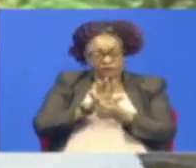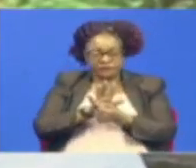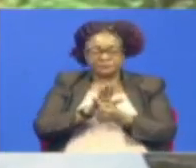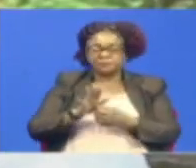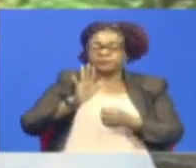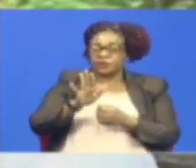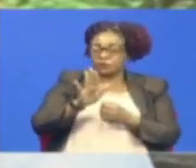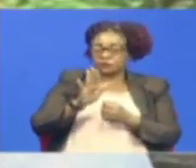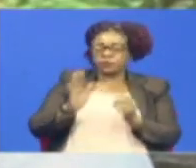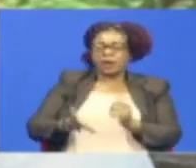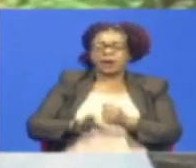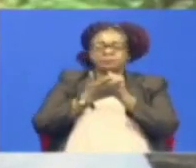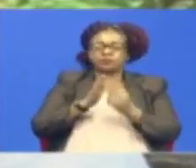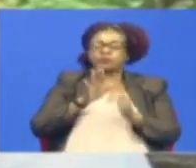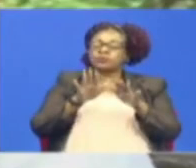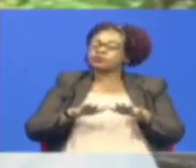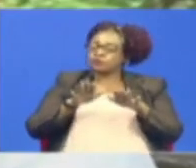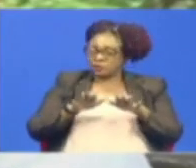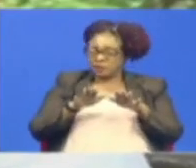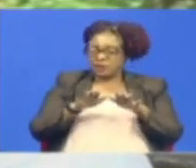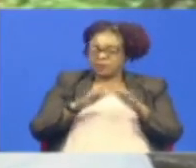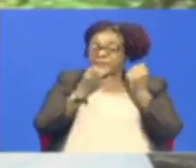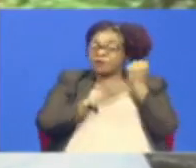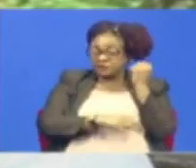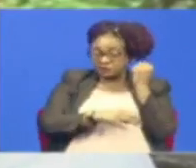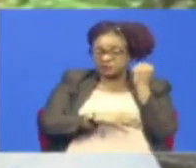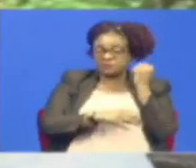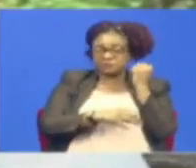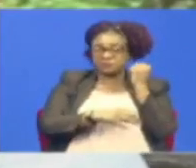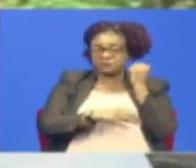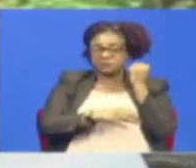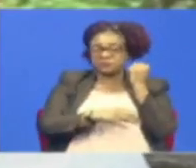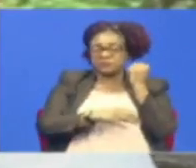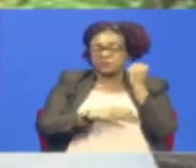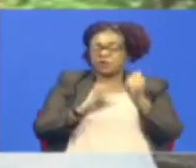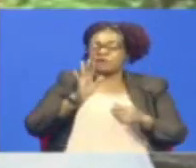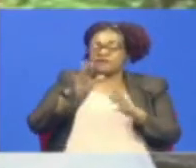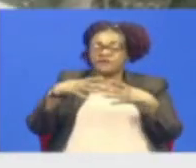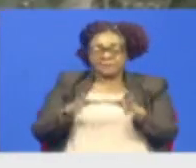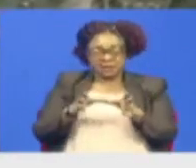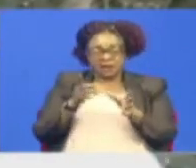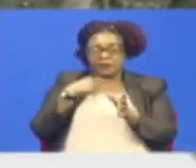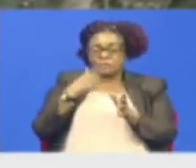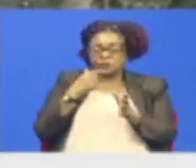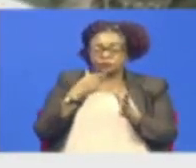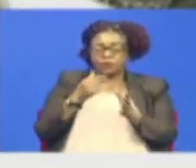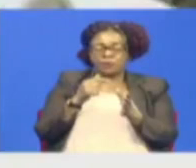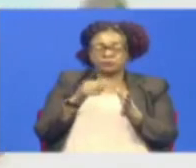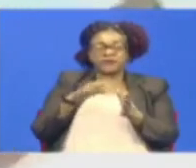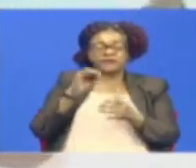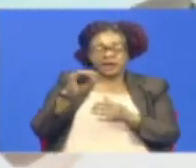to cushion the impoverishment of the bereaved in this region. Unapata mtu